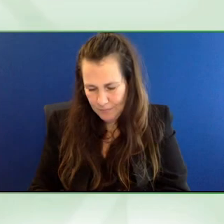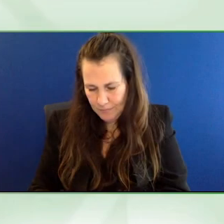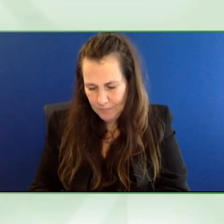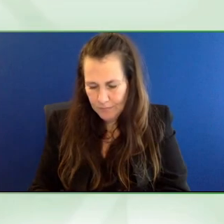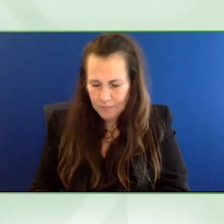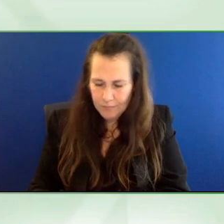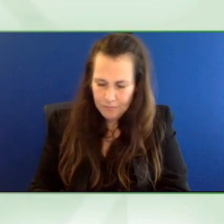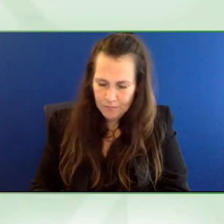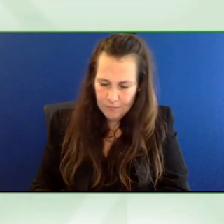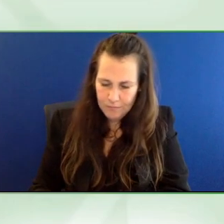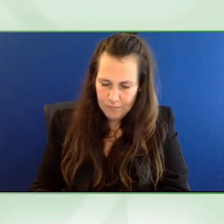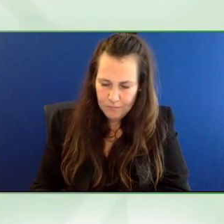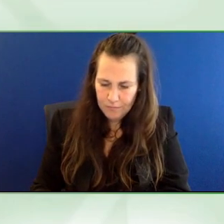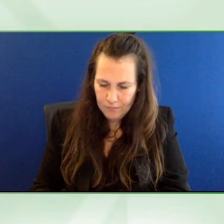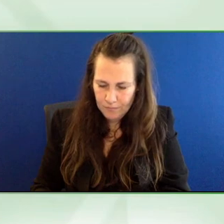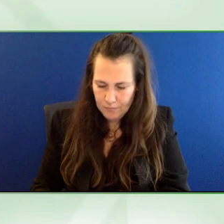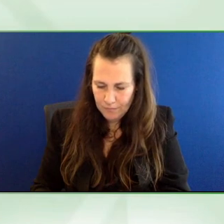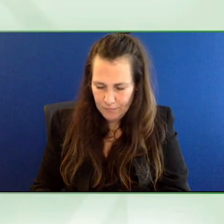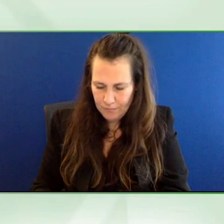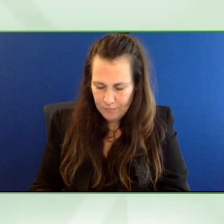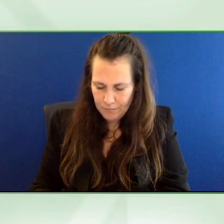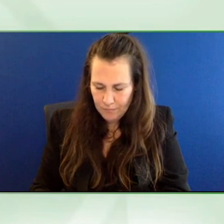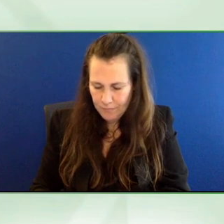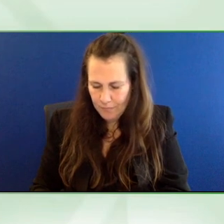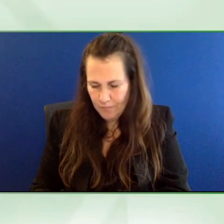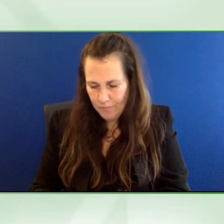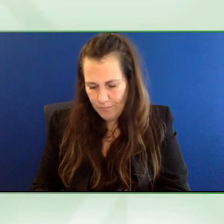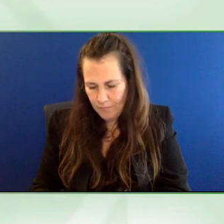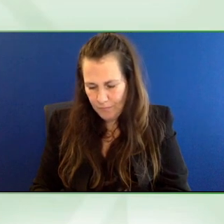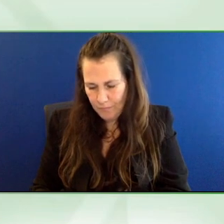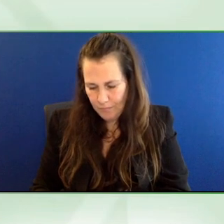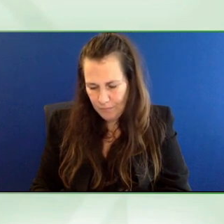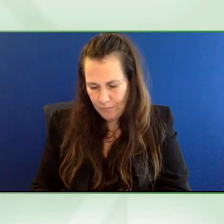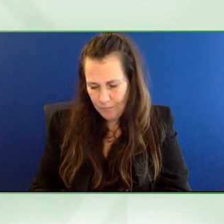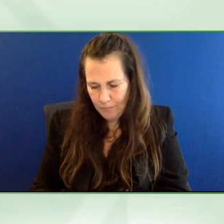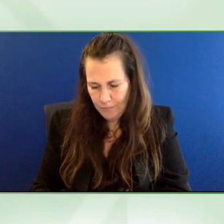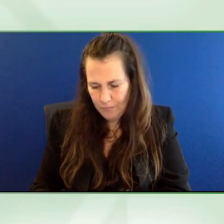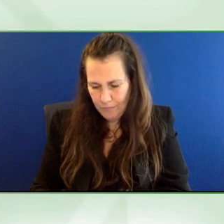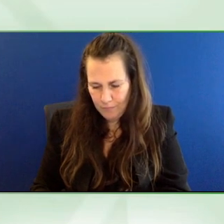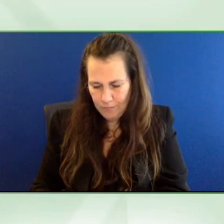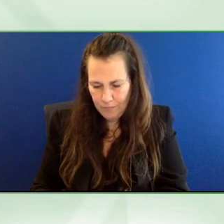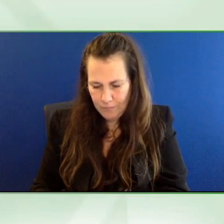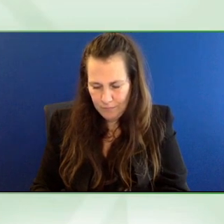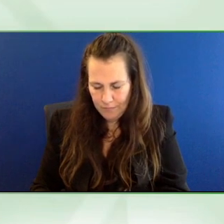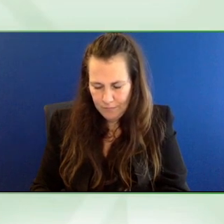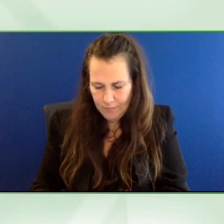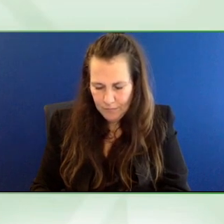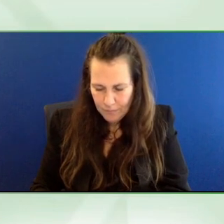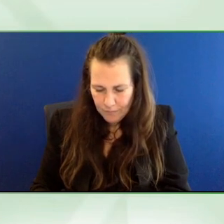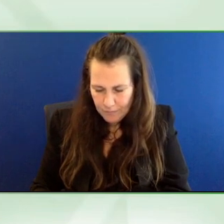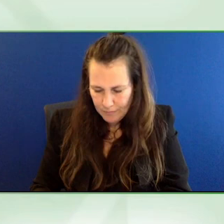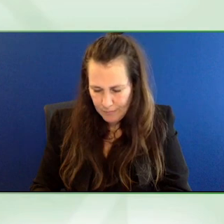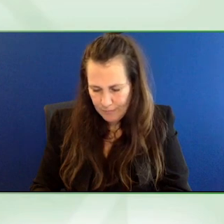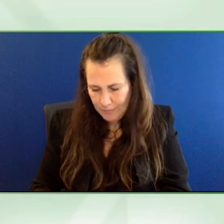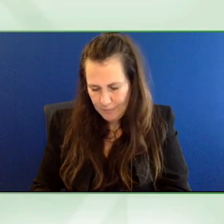All right, all right. Welcome, everybody. This is a fireside chat on inclusive banking. My name is Stéphane Lavoie.